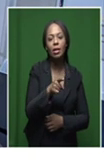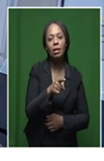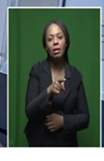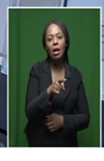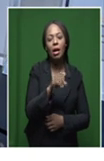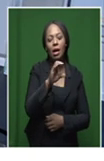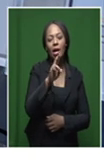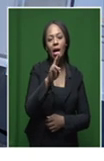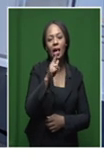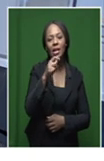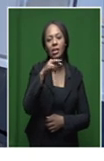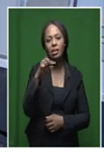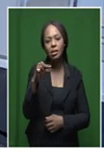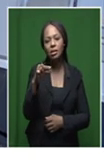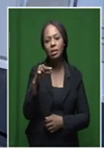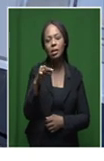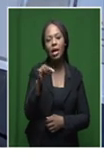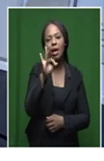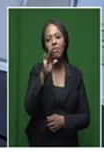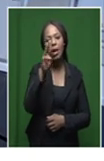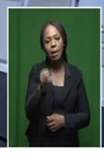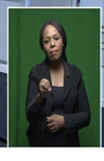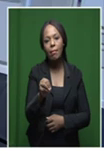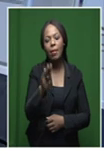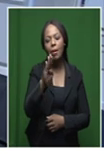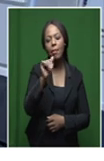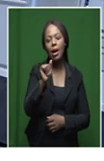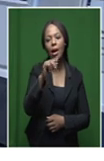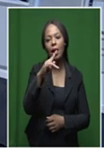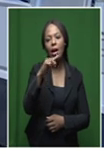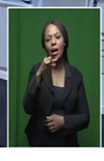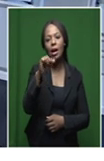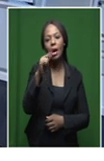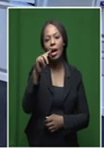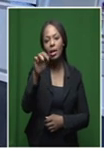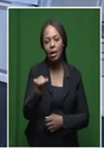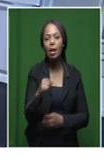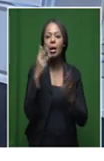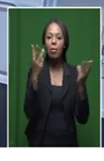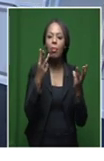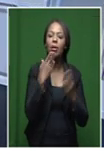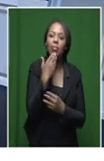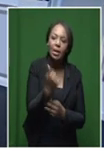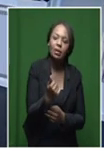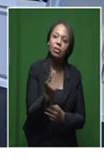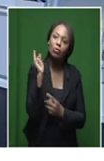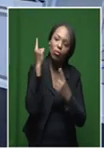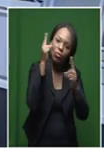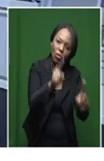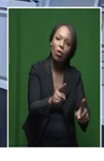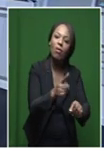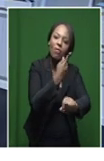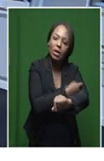talked to the people at Katlin FM for Wakata. I said, people, please, when vaccine. My whole